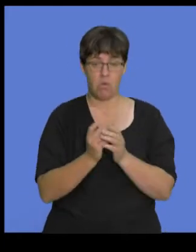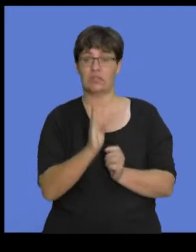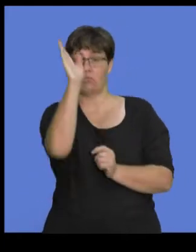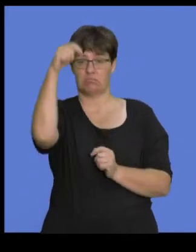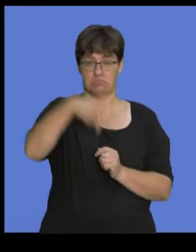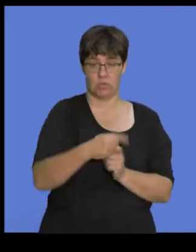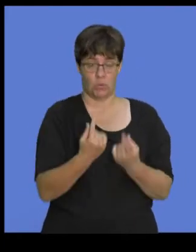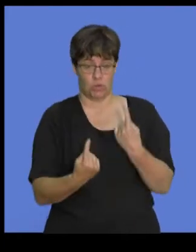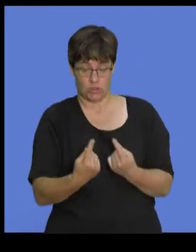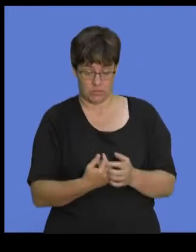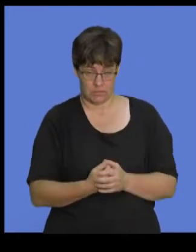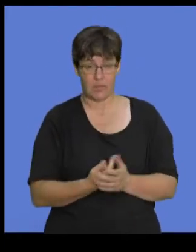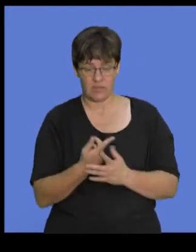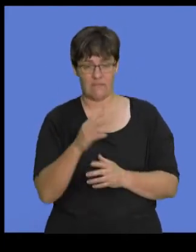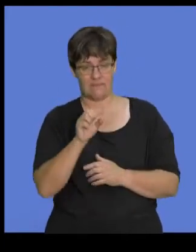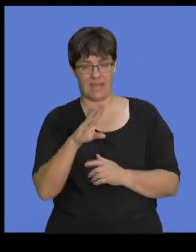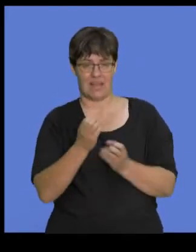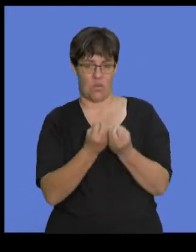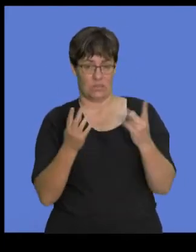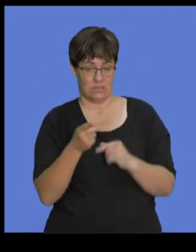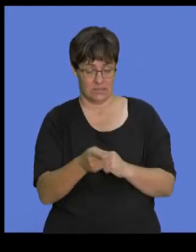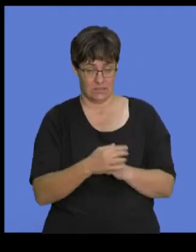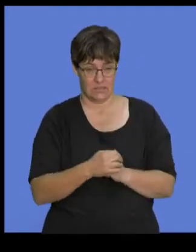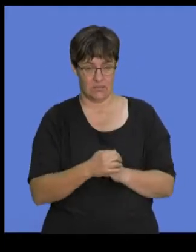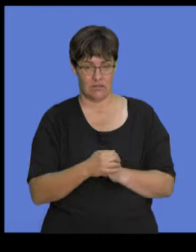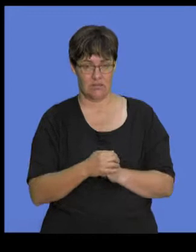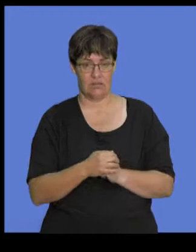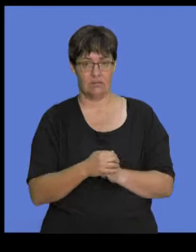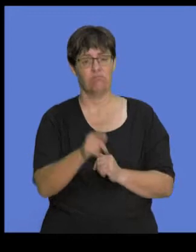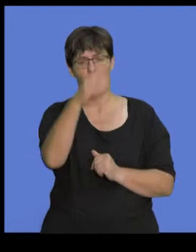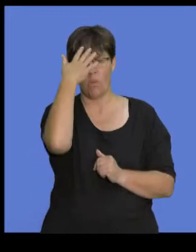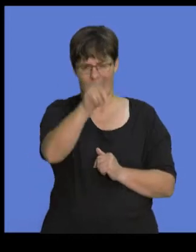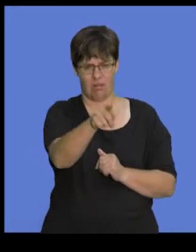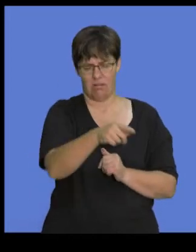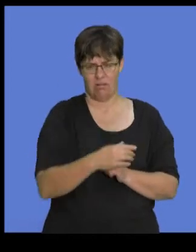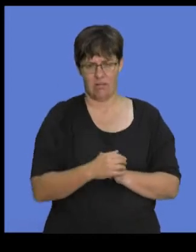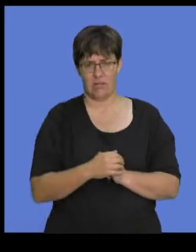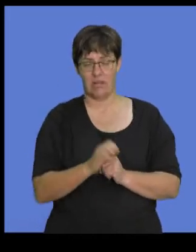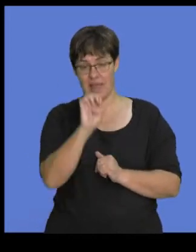direction. So this is one of the vector quantities. So, and we know that